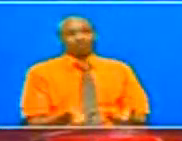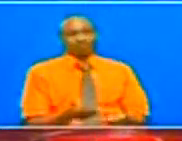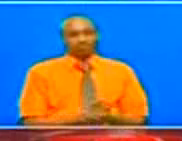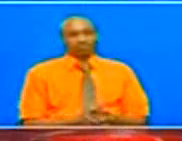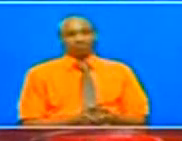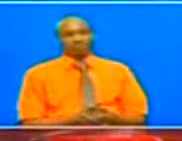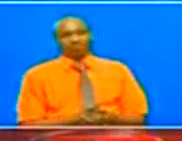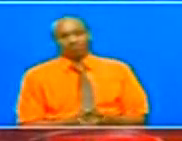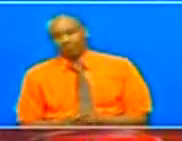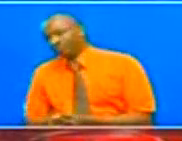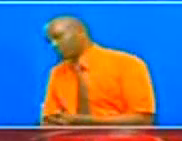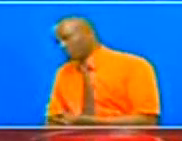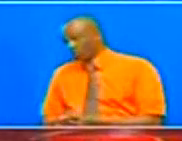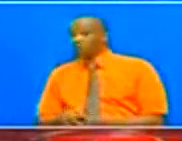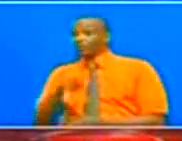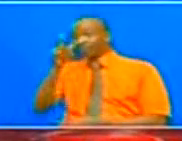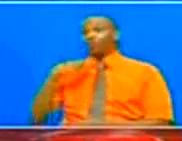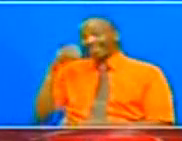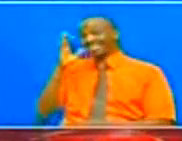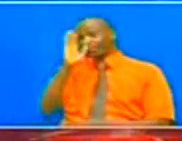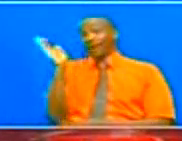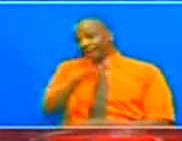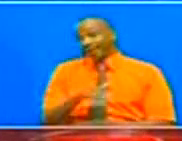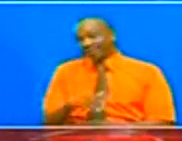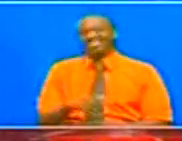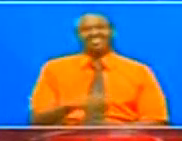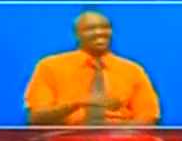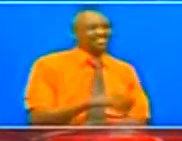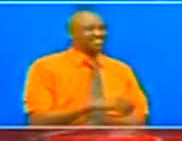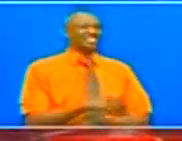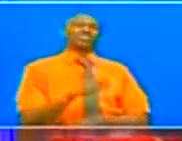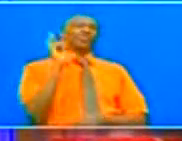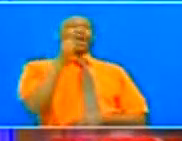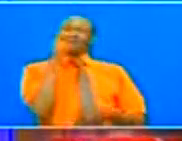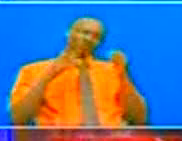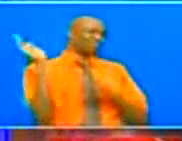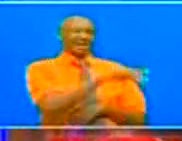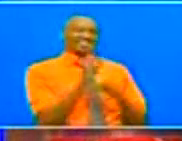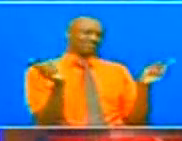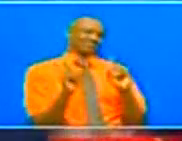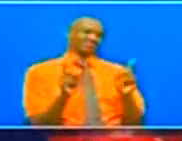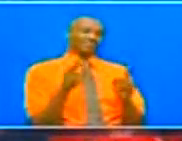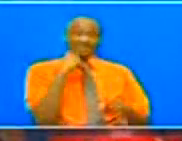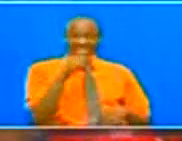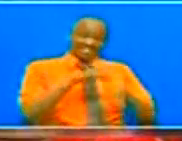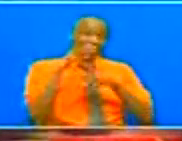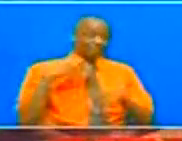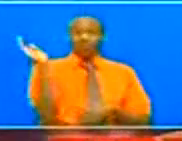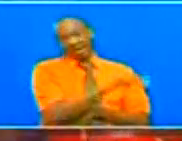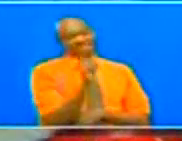you're willing to send your cousins back. Let them go back. Let me tell you, Jeff, it's not about sending people back. And we're not sending them to no man's